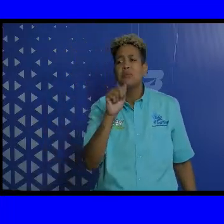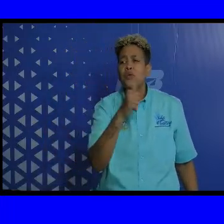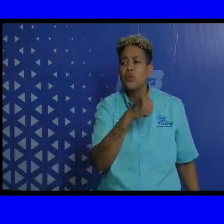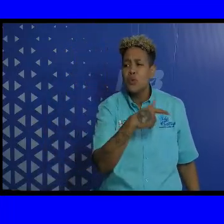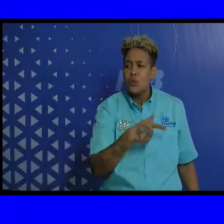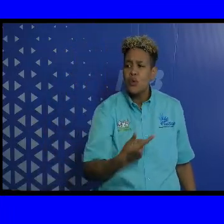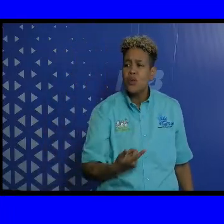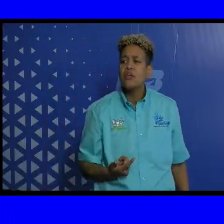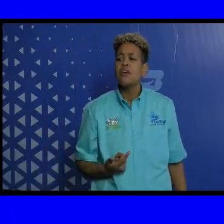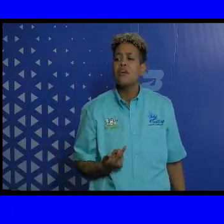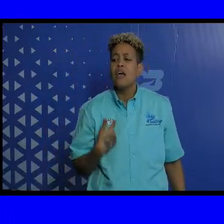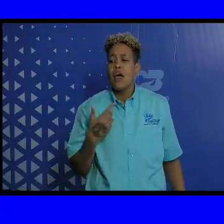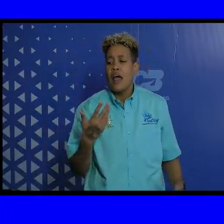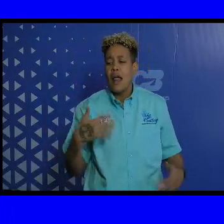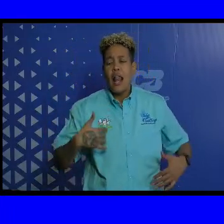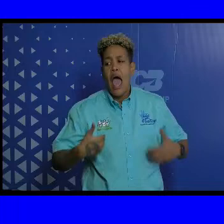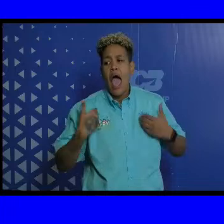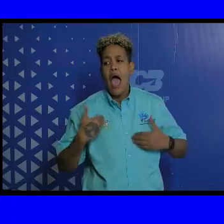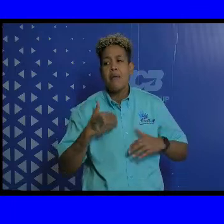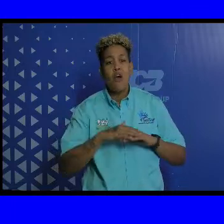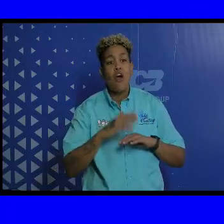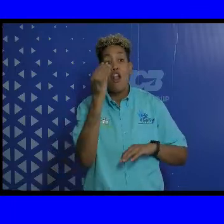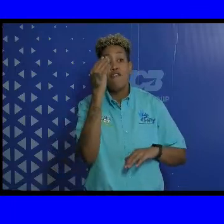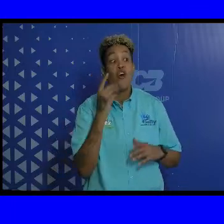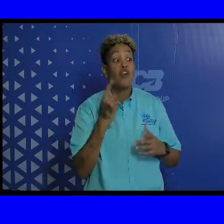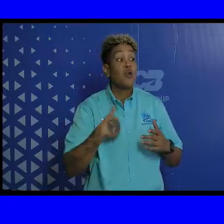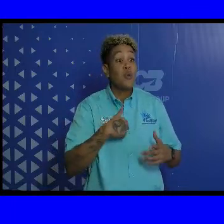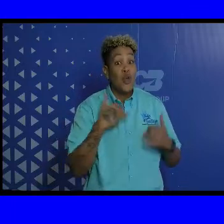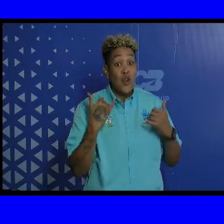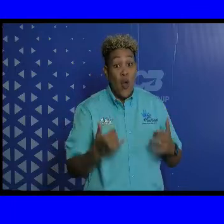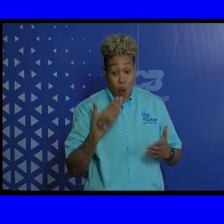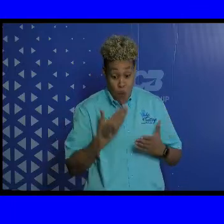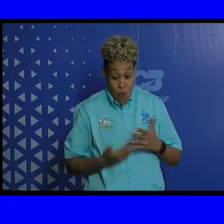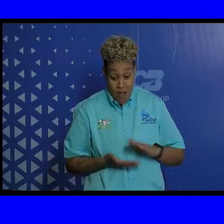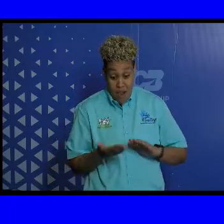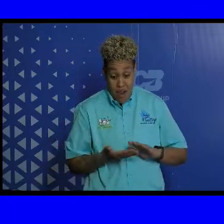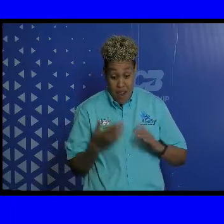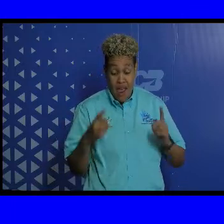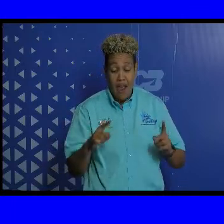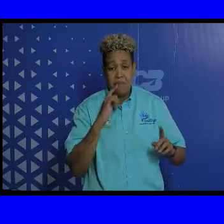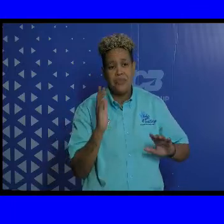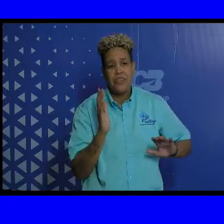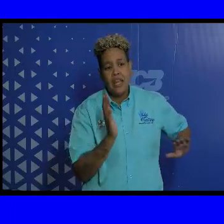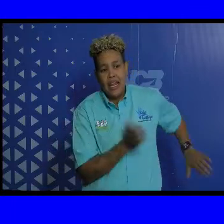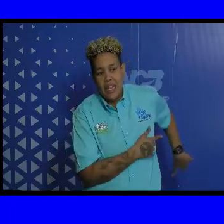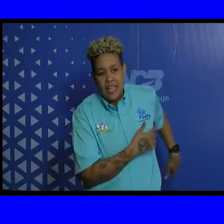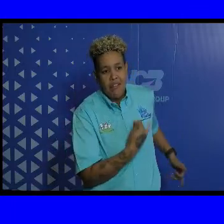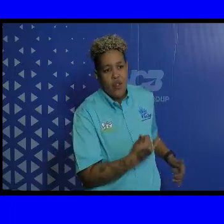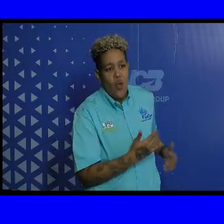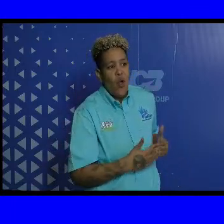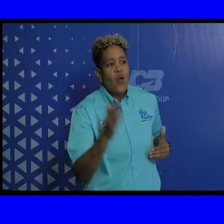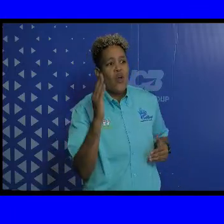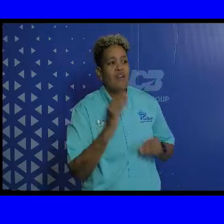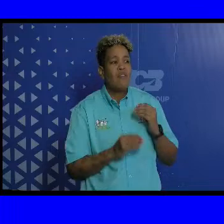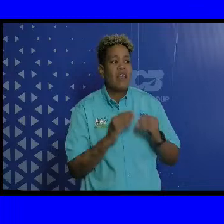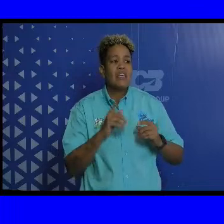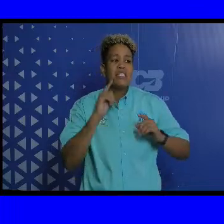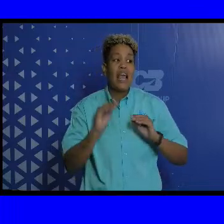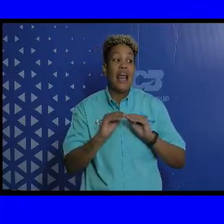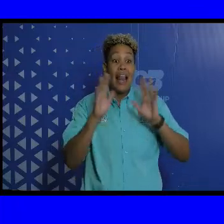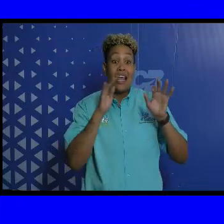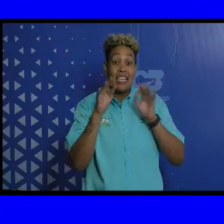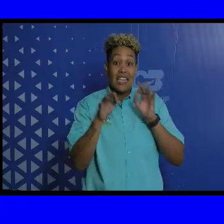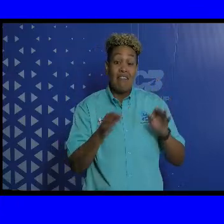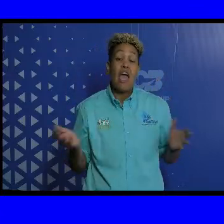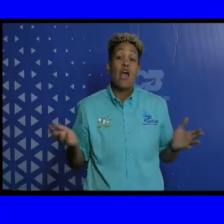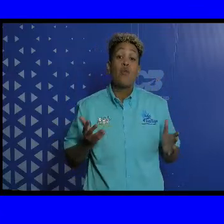at NCB. So I wasn't happy on the 14th. We're now well on our way to leaving that behind us. It's clearly defined